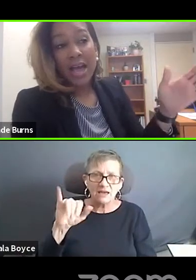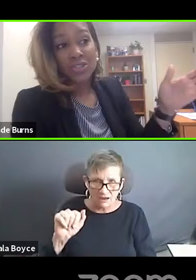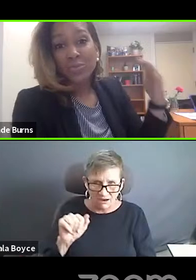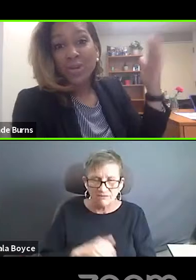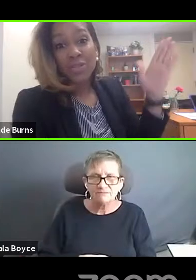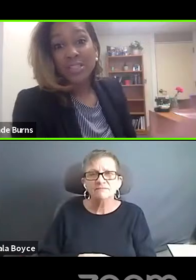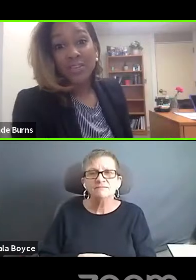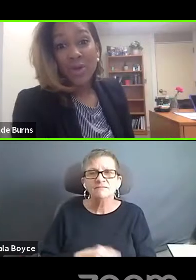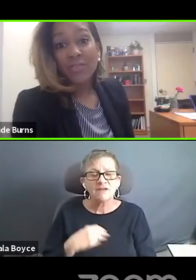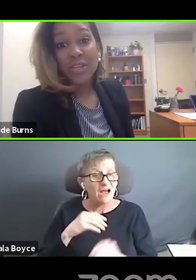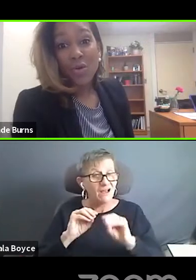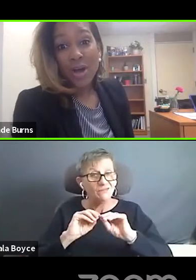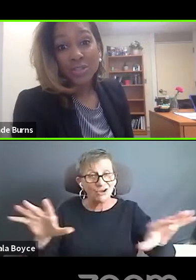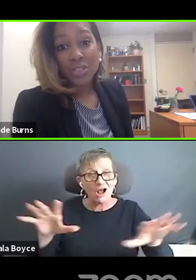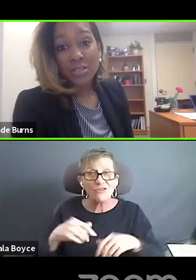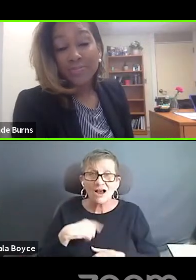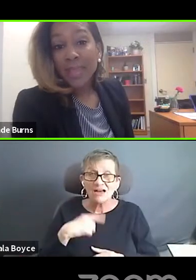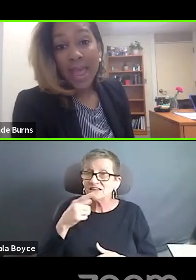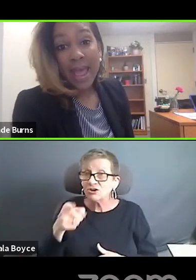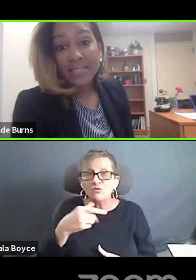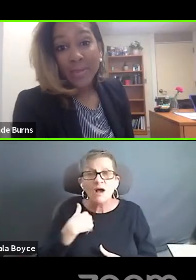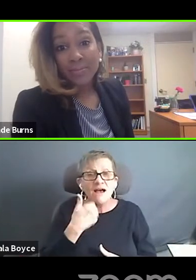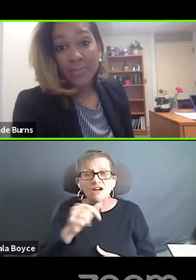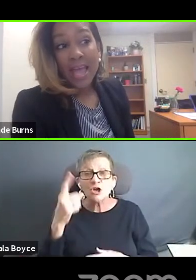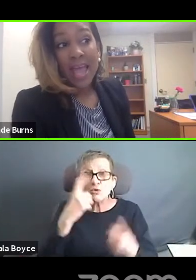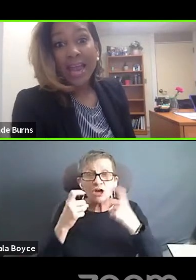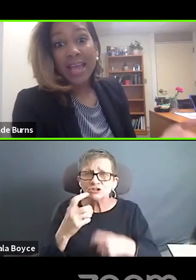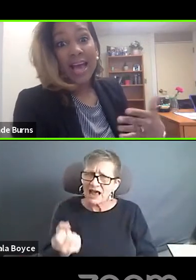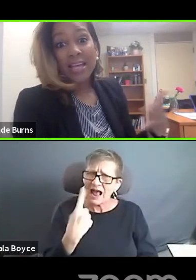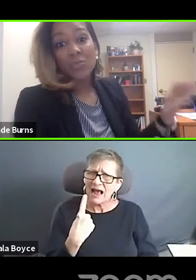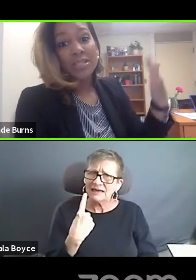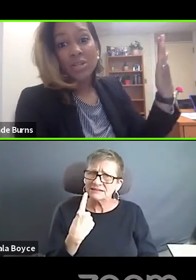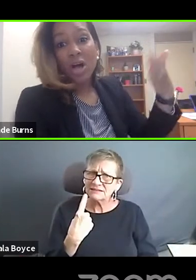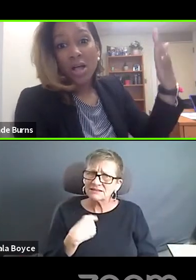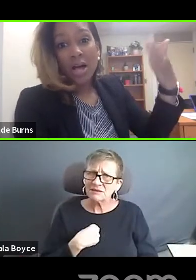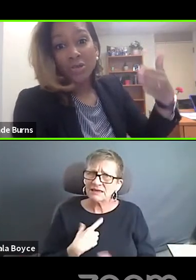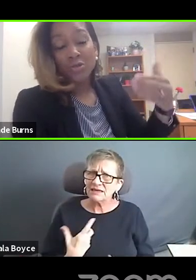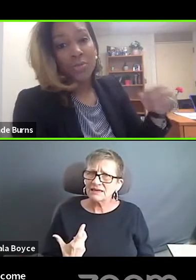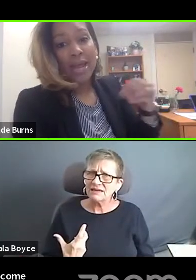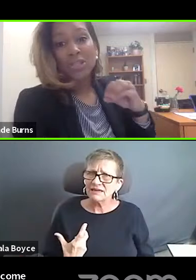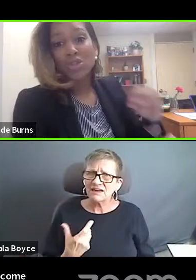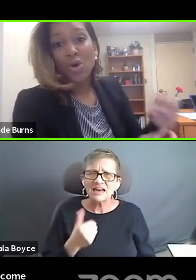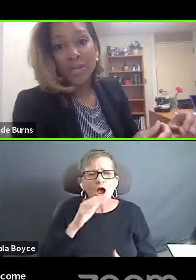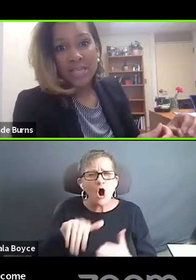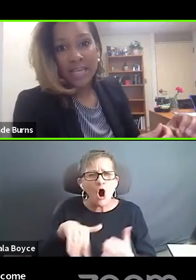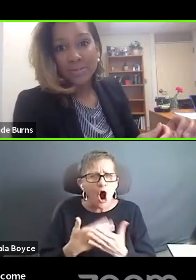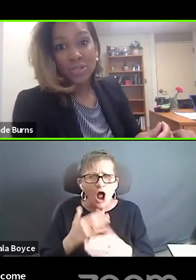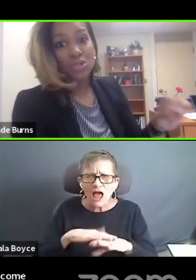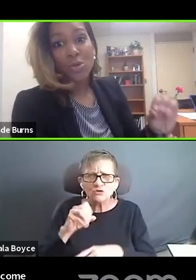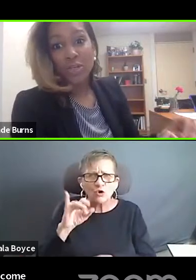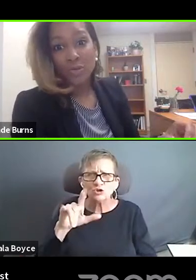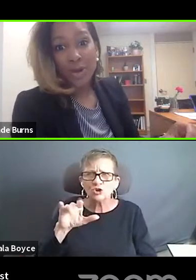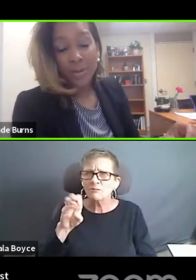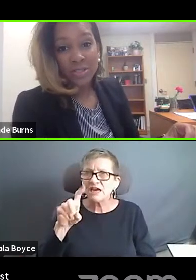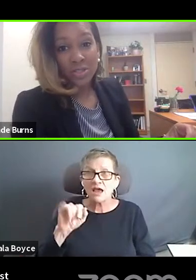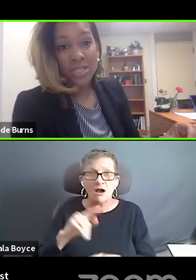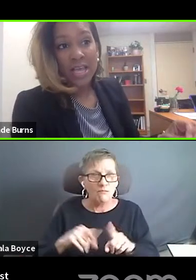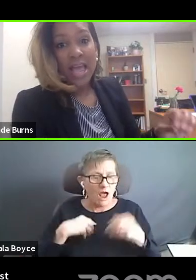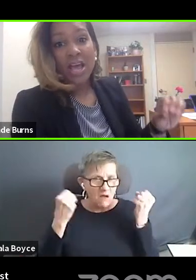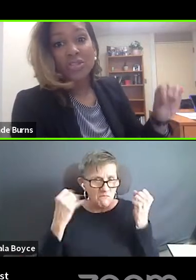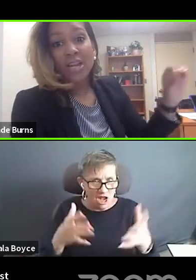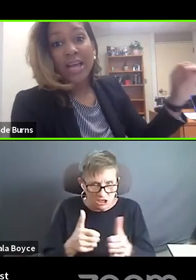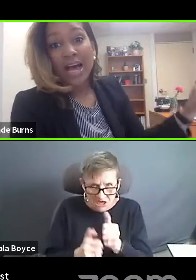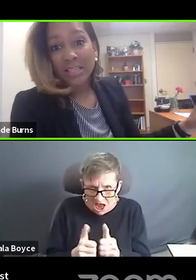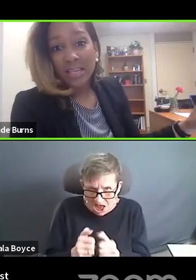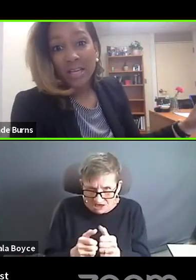and I just put out there, I said, if you have any questions, ask me. And I got, it wasn't all on social media, but I got so many text messages, so many direct messages.